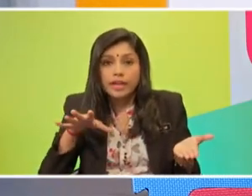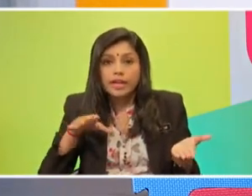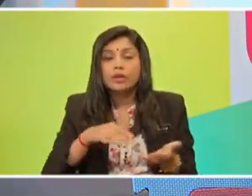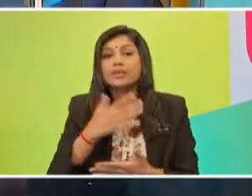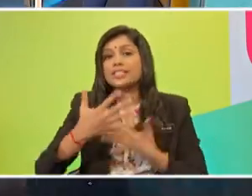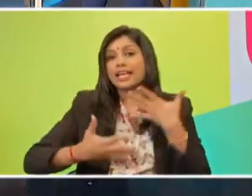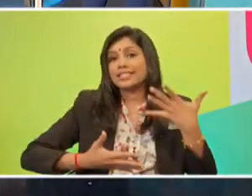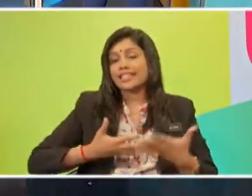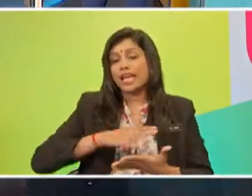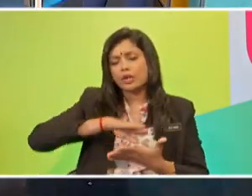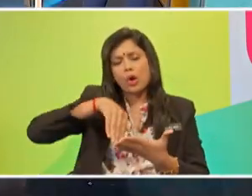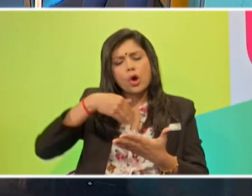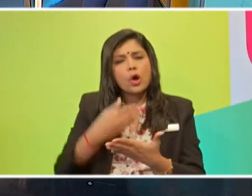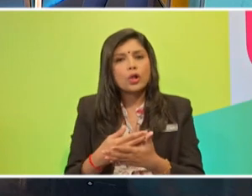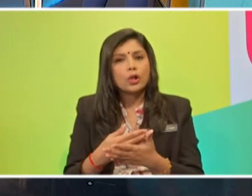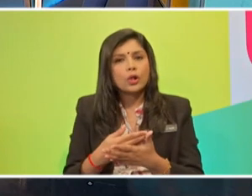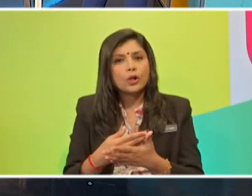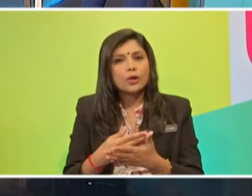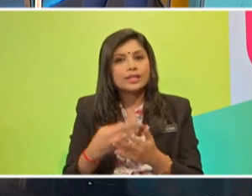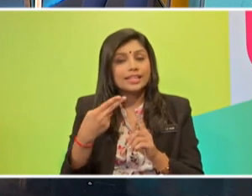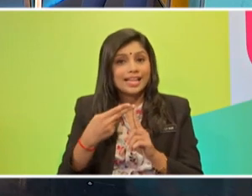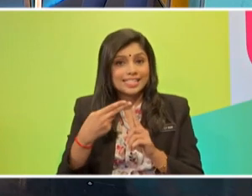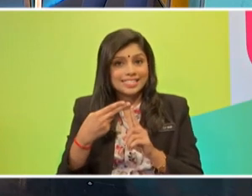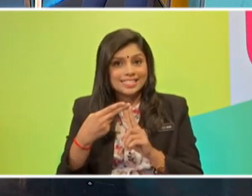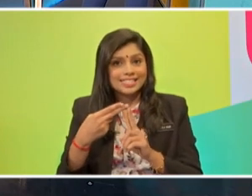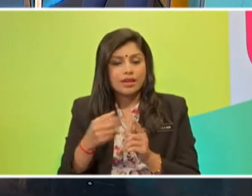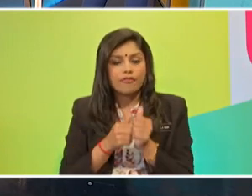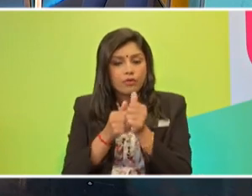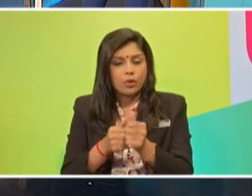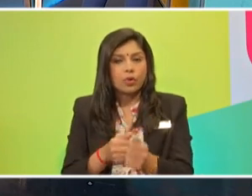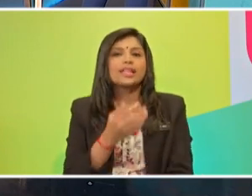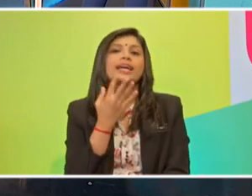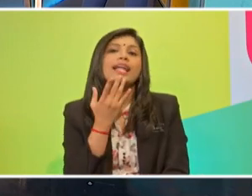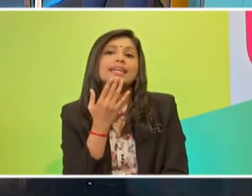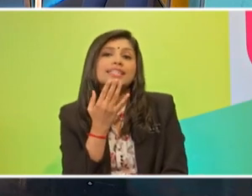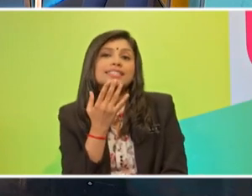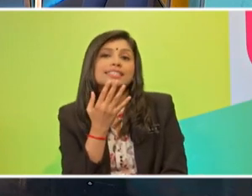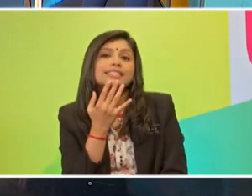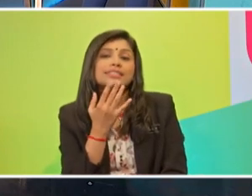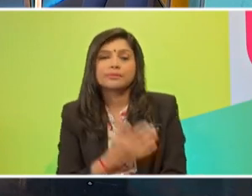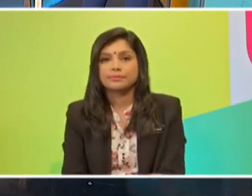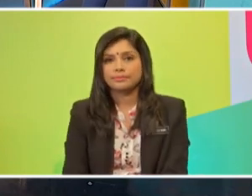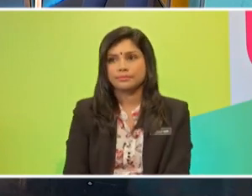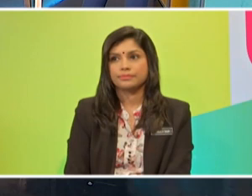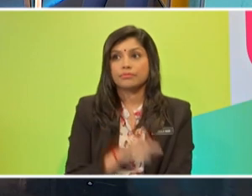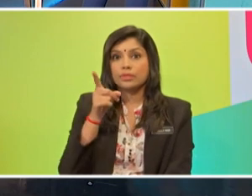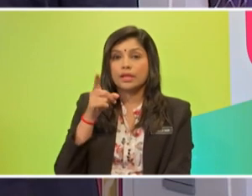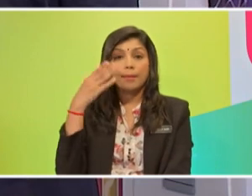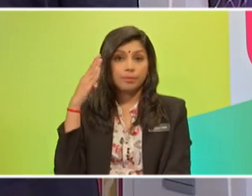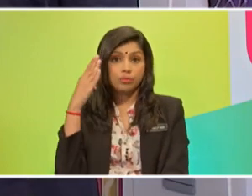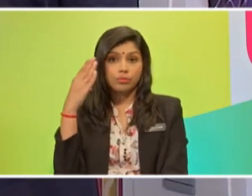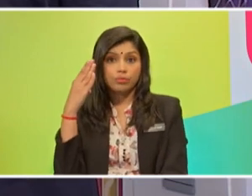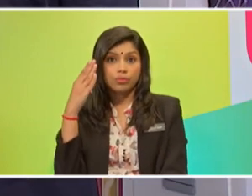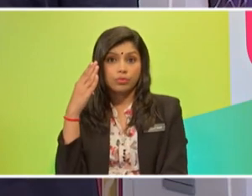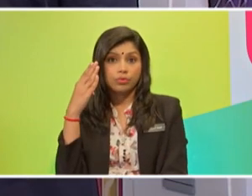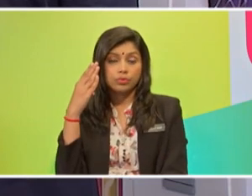the letters with this color. Okay. For example, let's say I throw the dice and the color is blue.